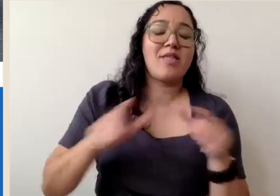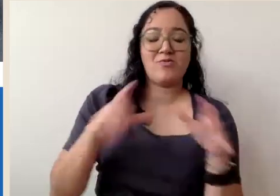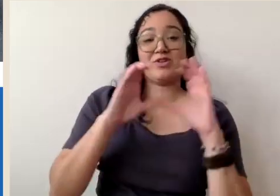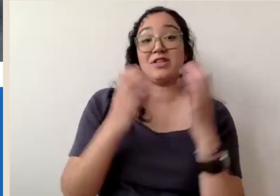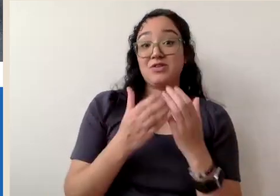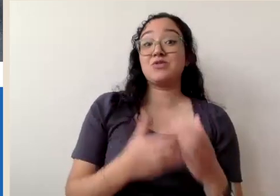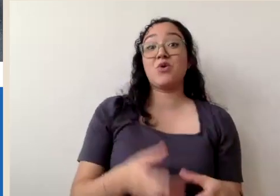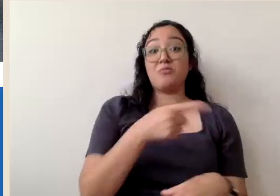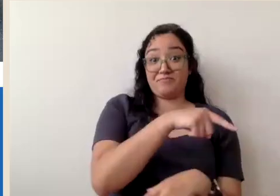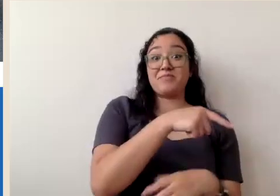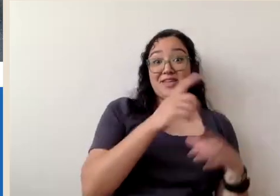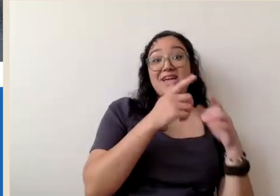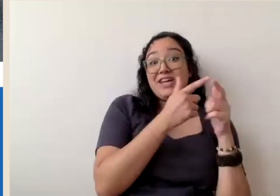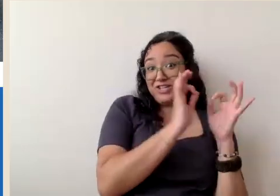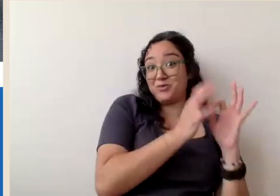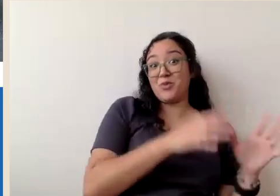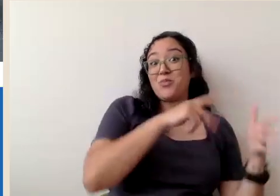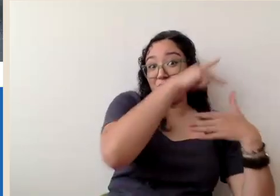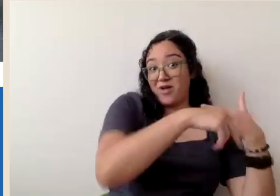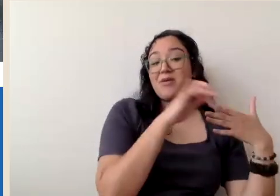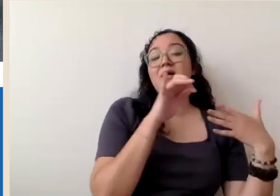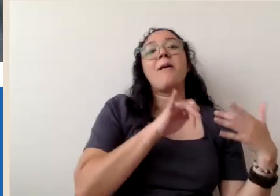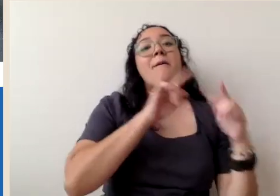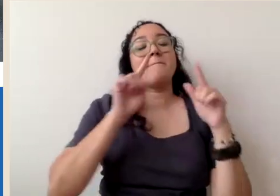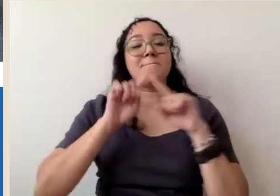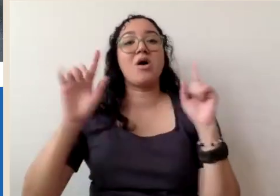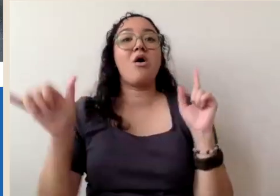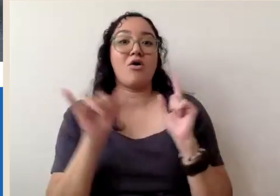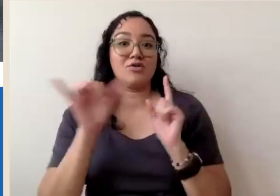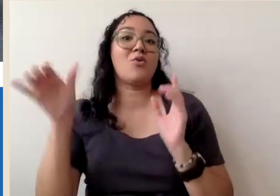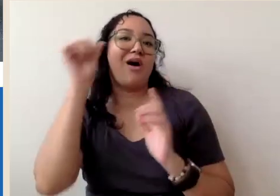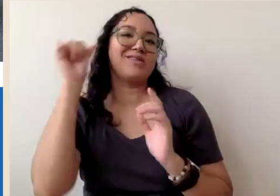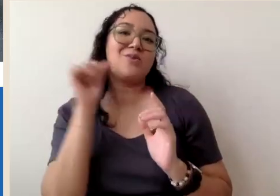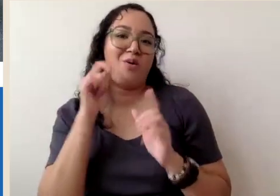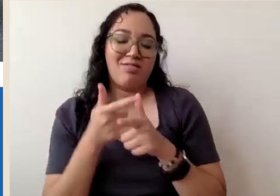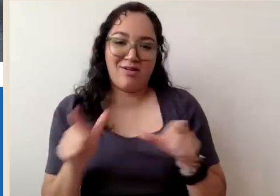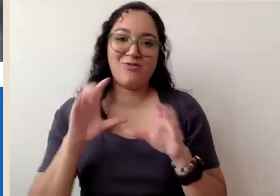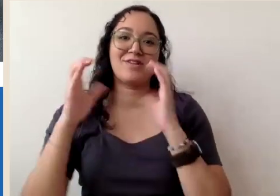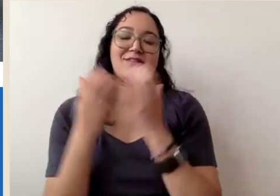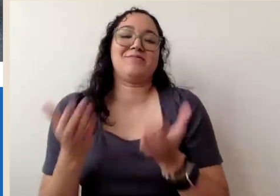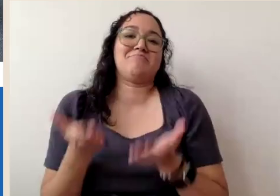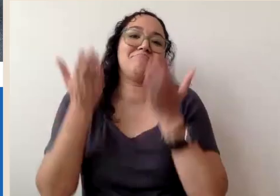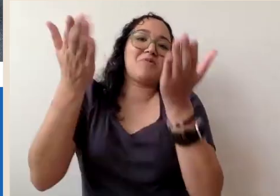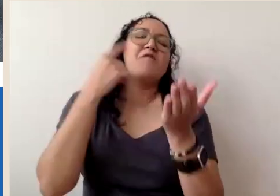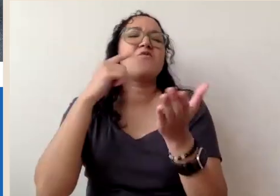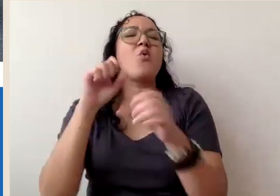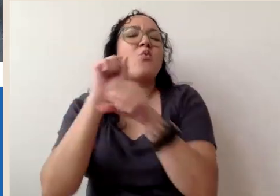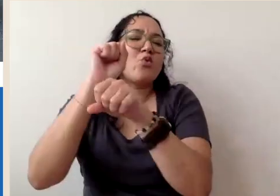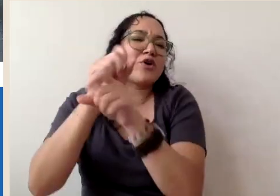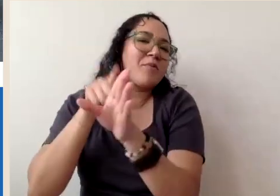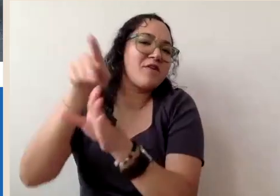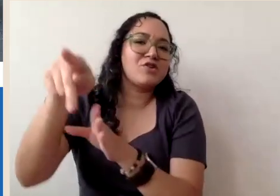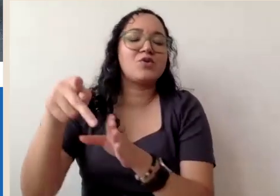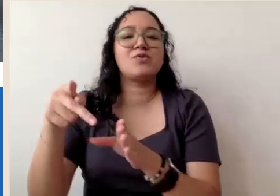the interpreter program that we provide, we also provide adult language classes for working professionals that